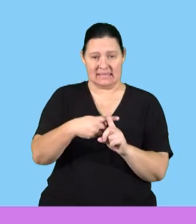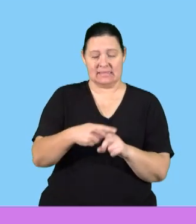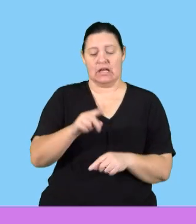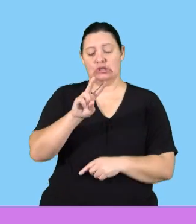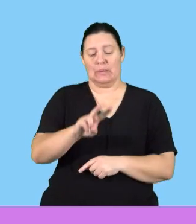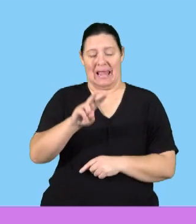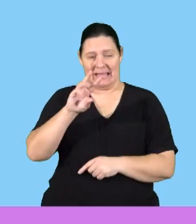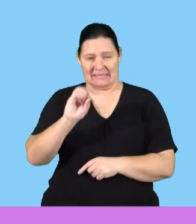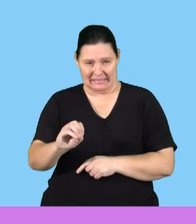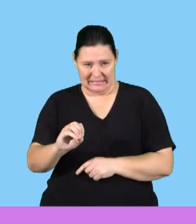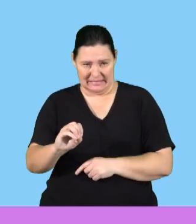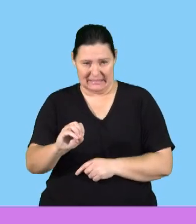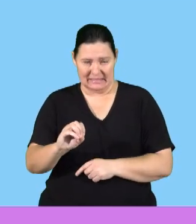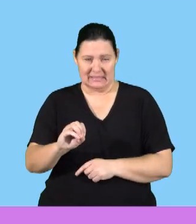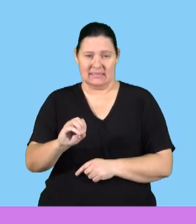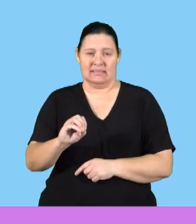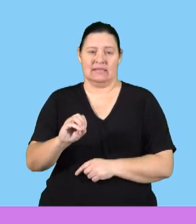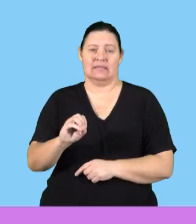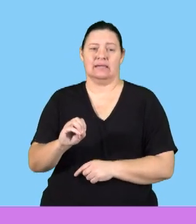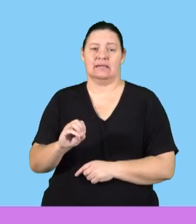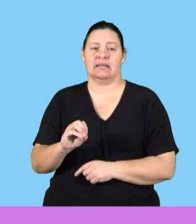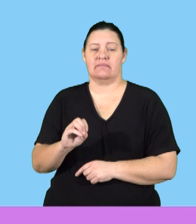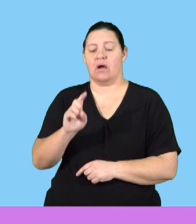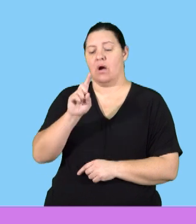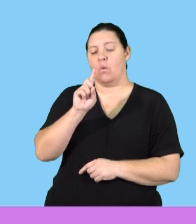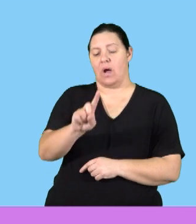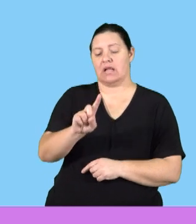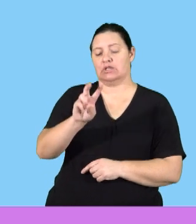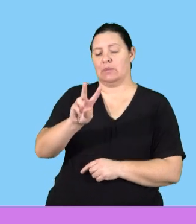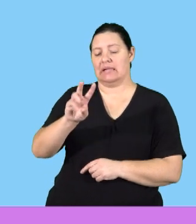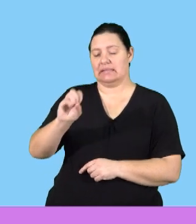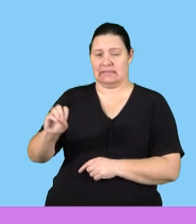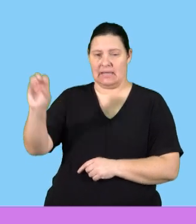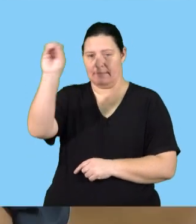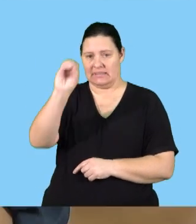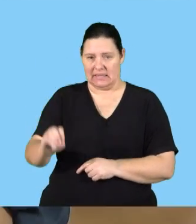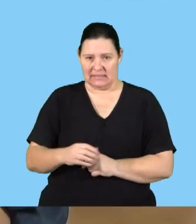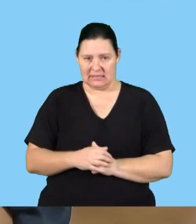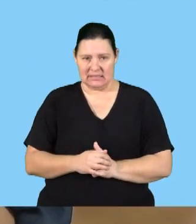plus 20%. Therefore, we will have